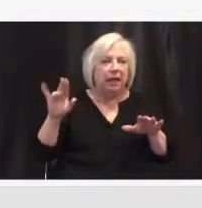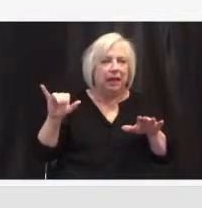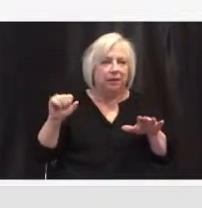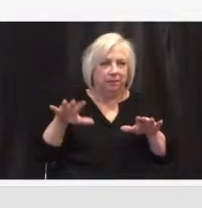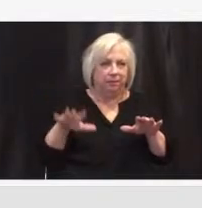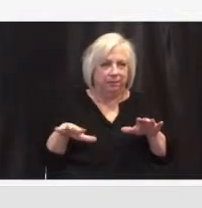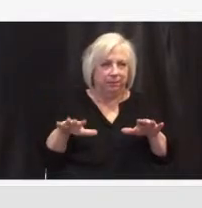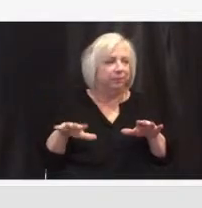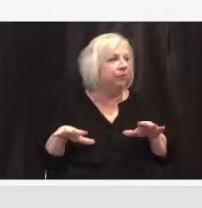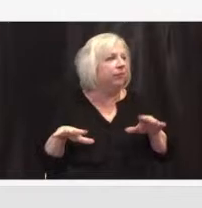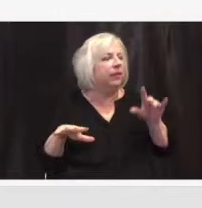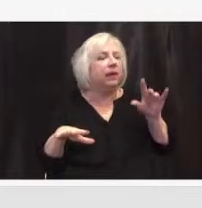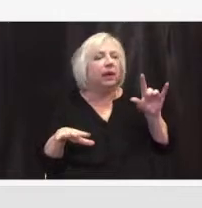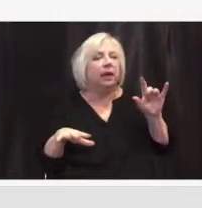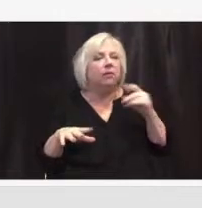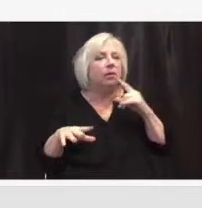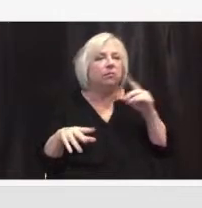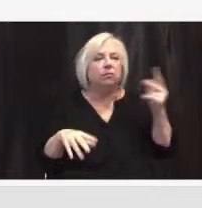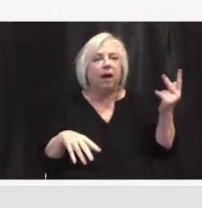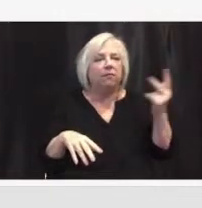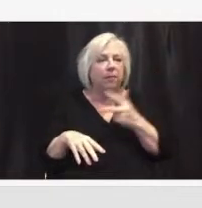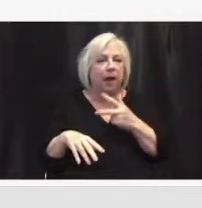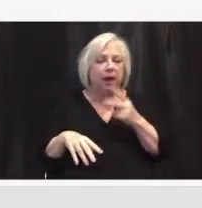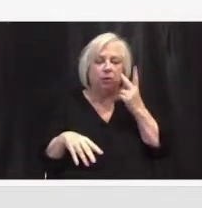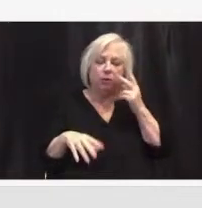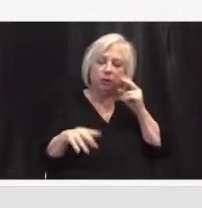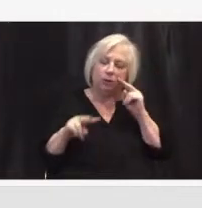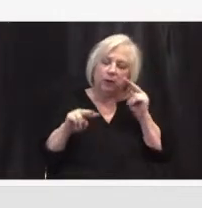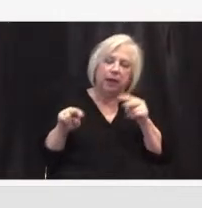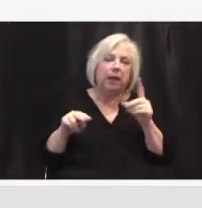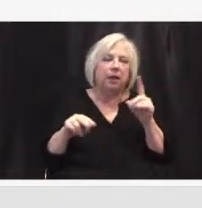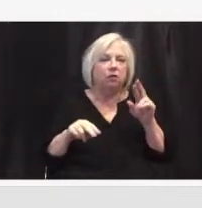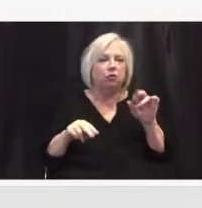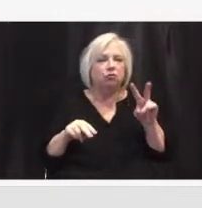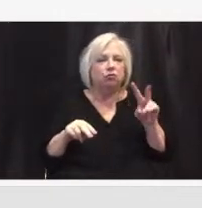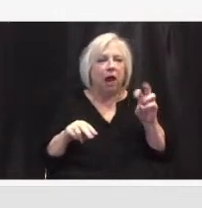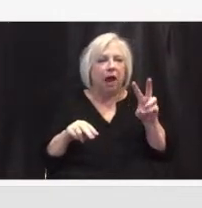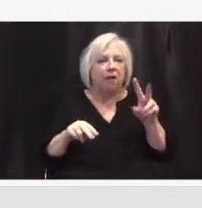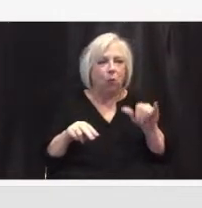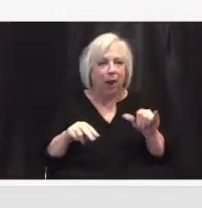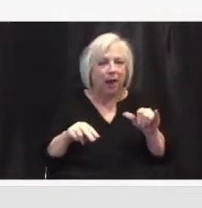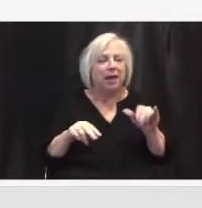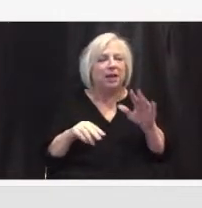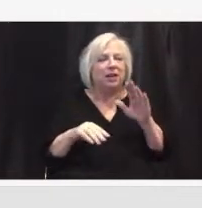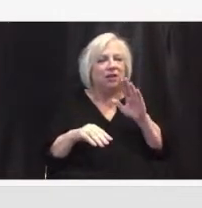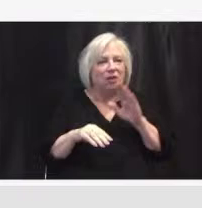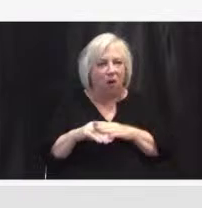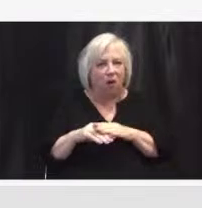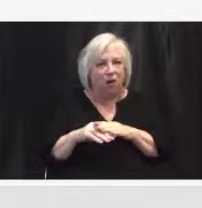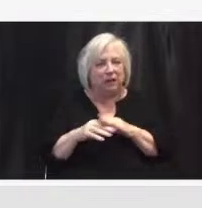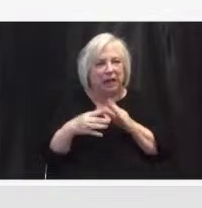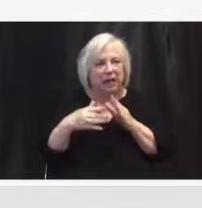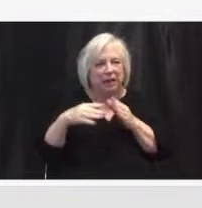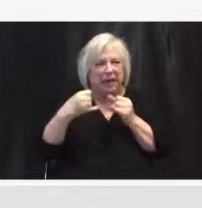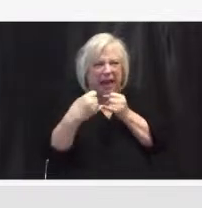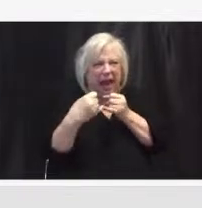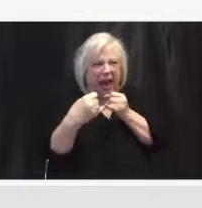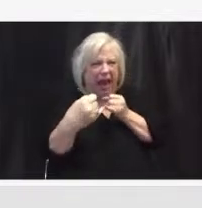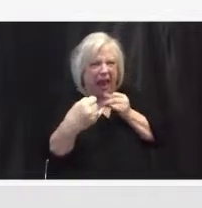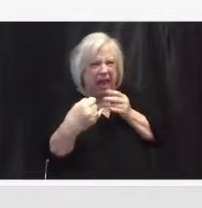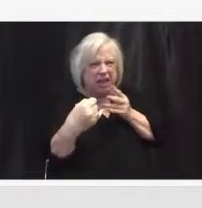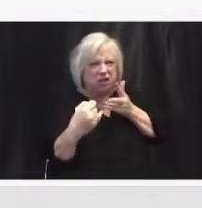Okay, thank you. And if you've ever drove by and you look, his driveway is right on the edge of his property, and